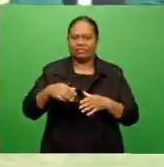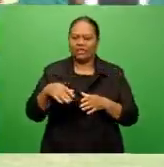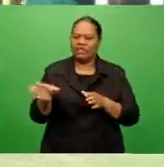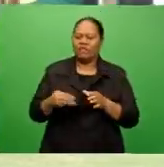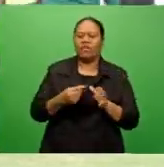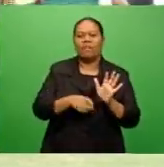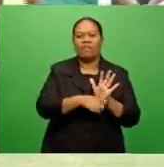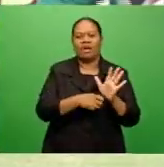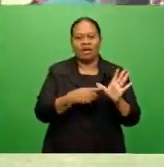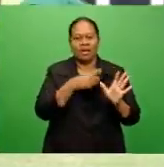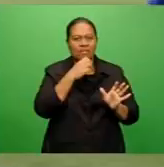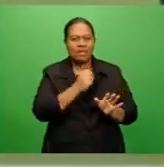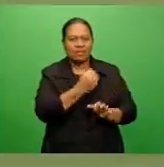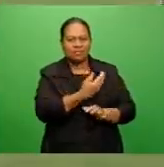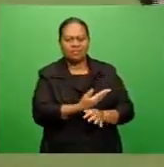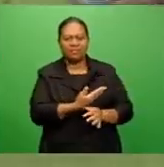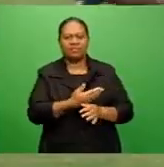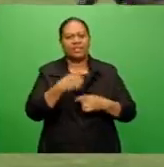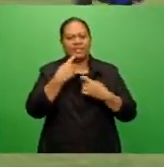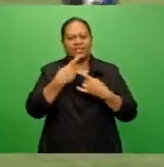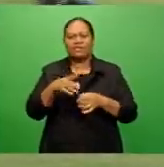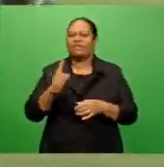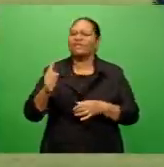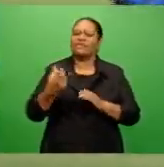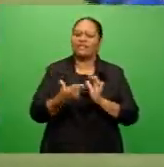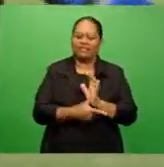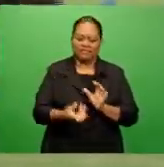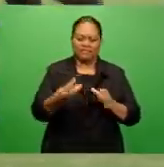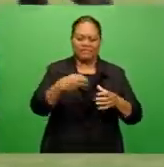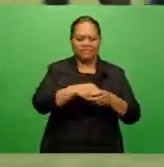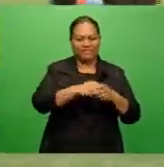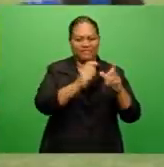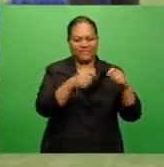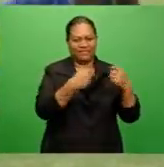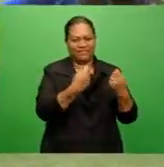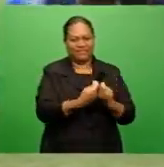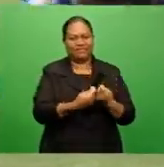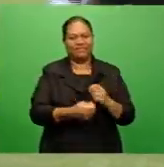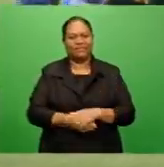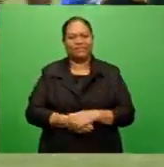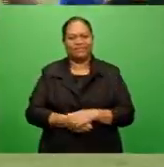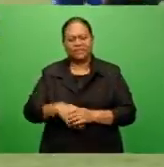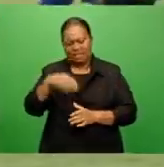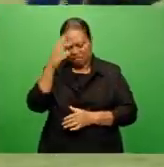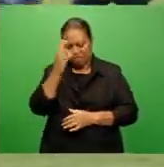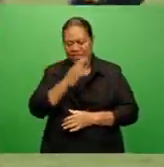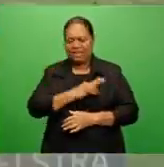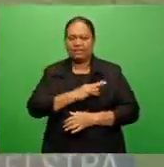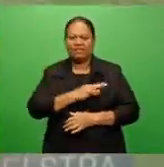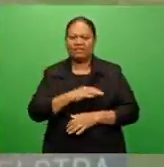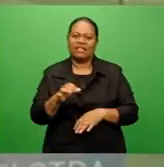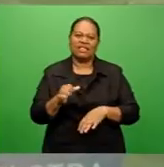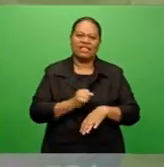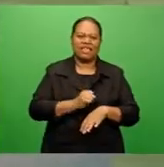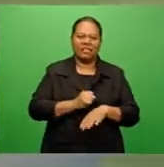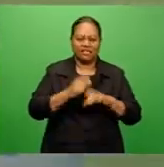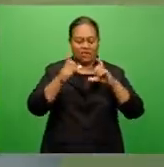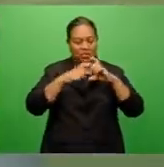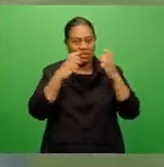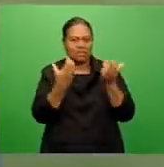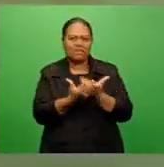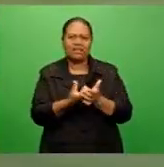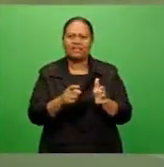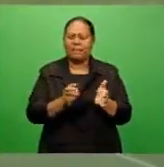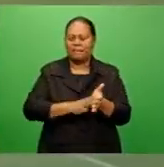in Ra says this is the first time he has made the national squad. However, he believes it'll take more than a Christmas miracle to